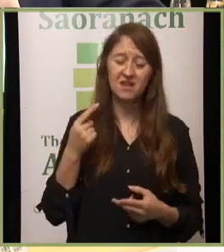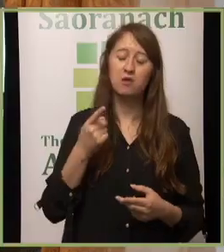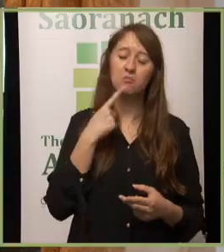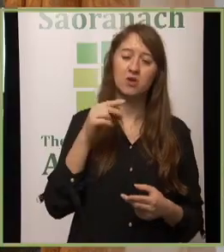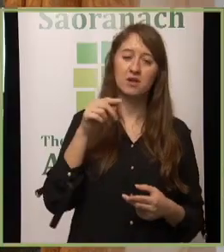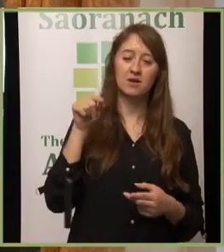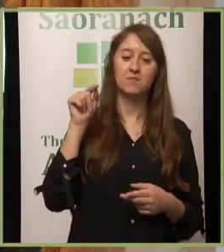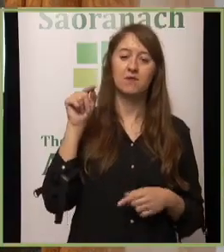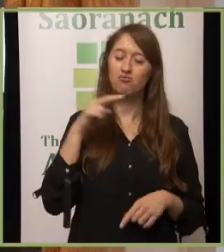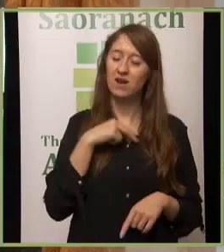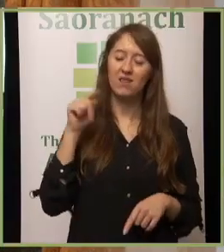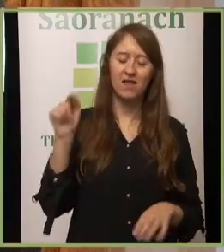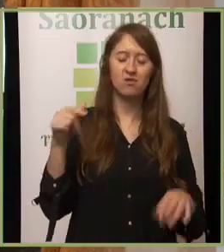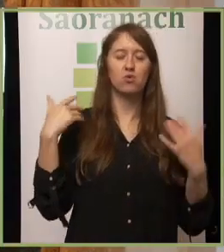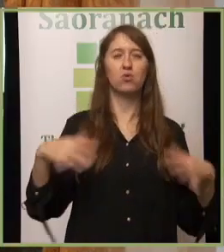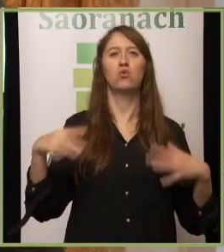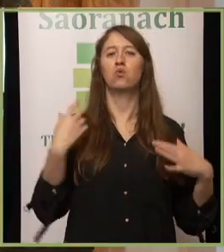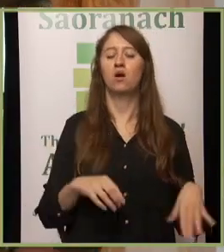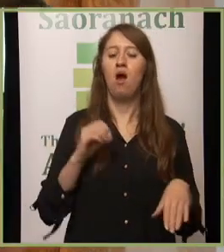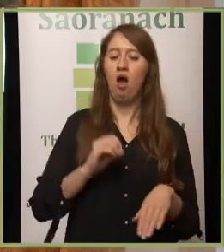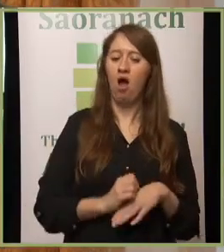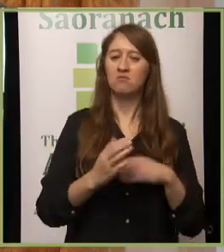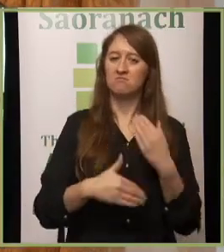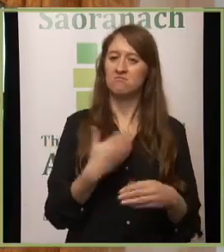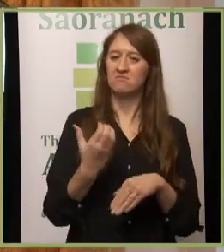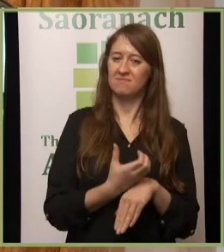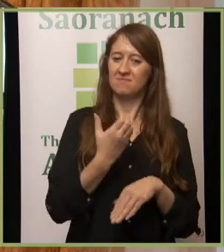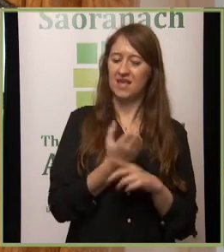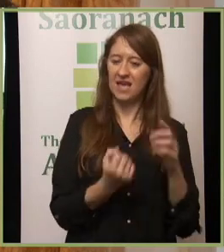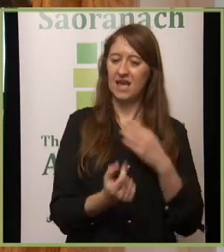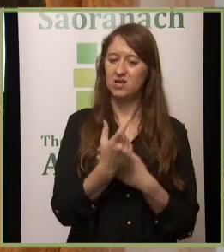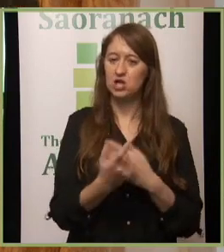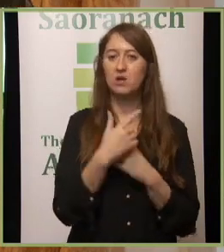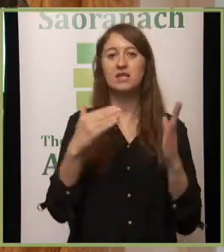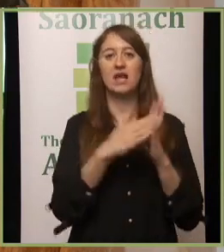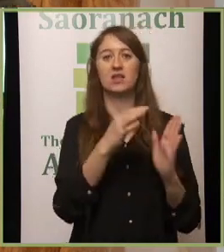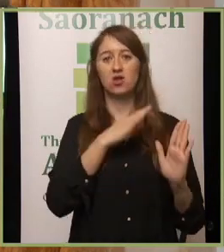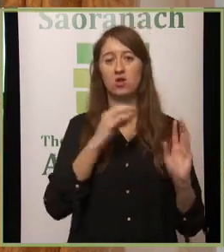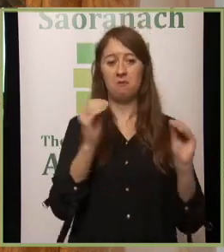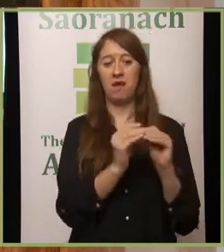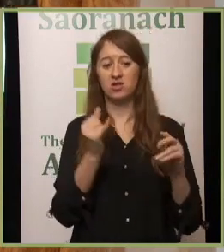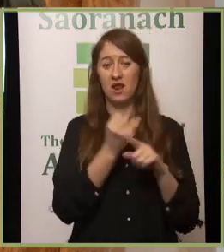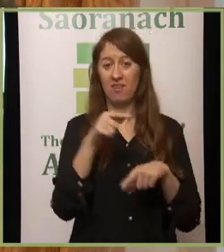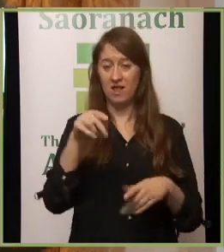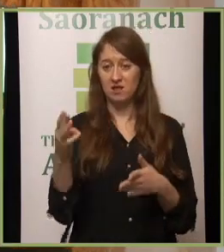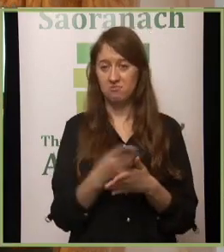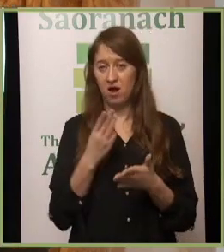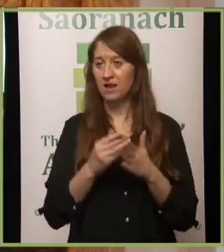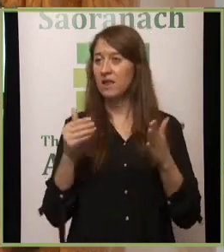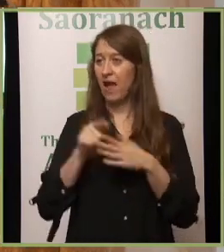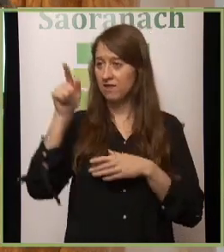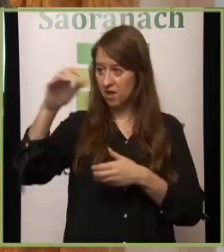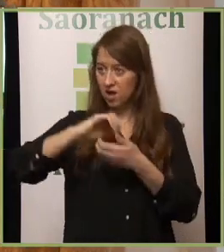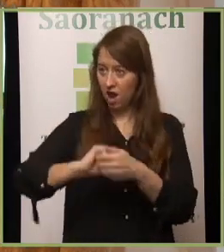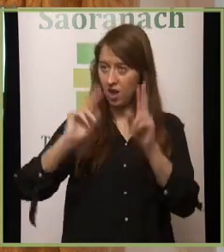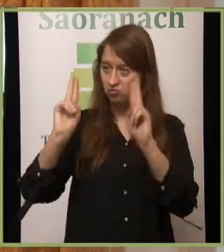significant ongoing issue, and it's a little different. It's good to call it out in this section, And our colleague is right that there is kind of an overlap with the